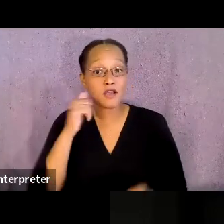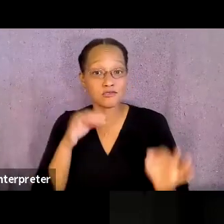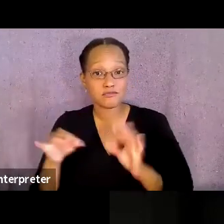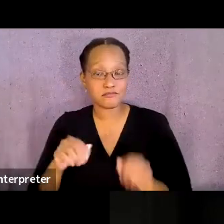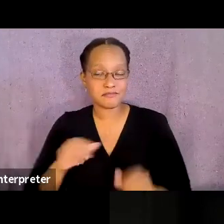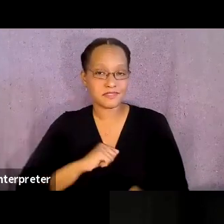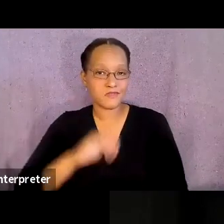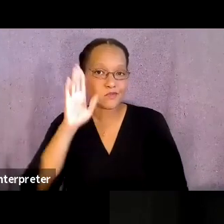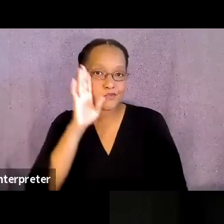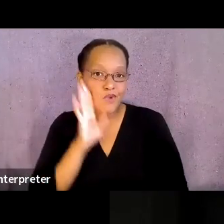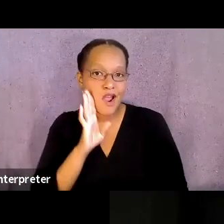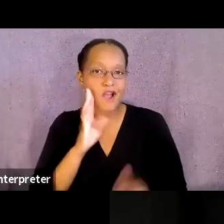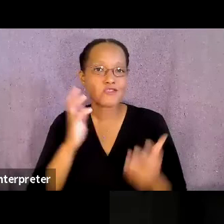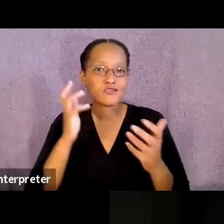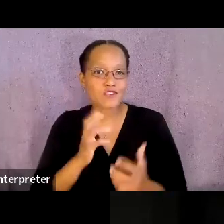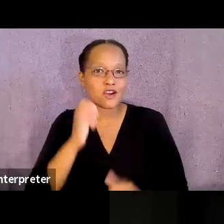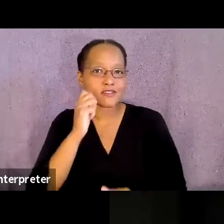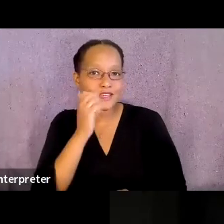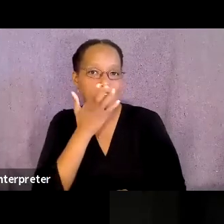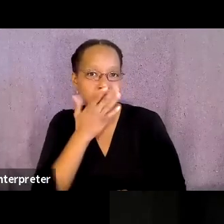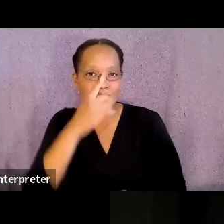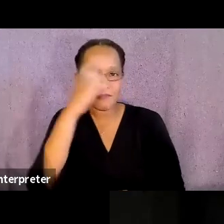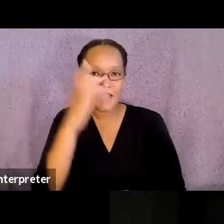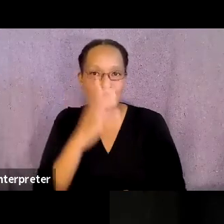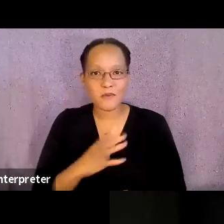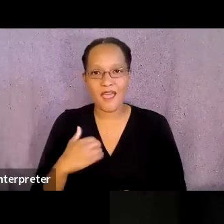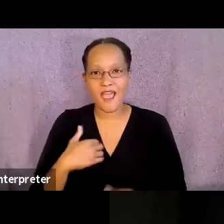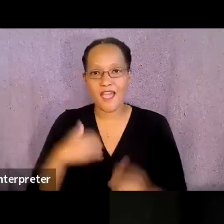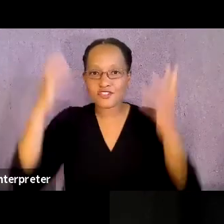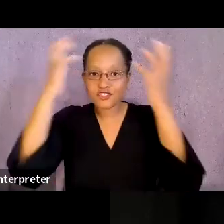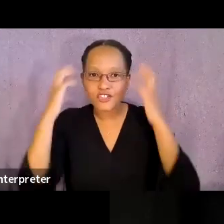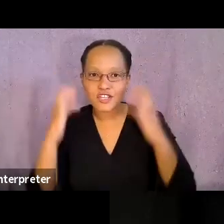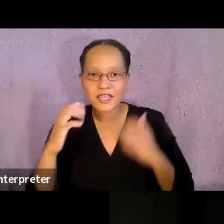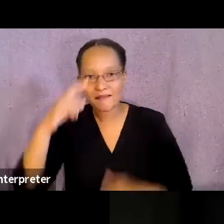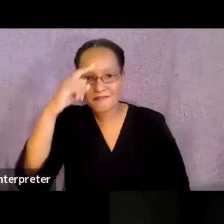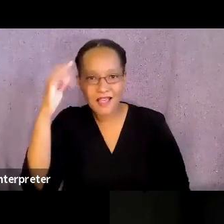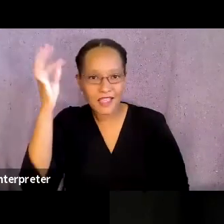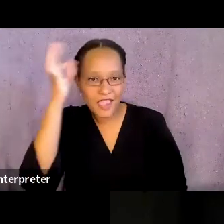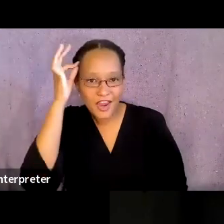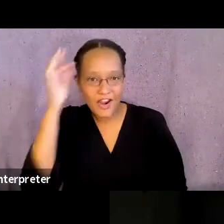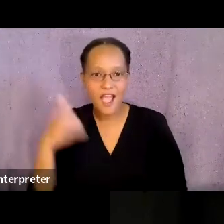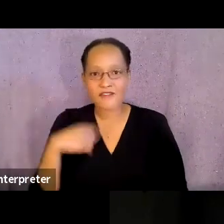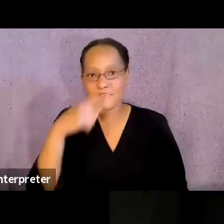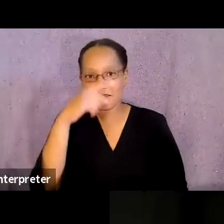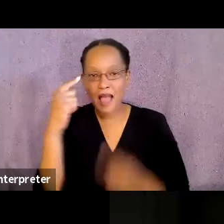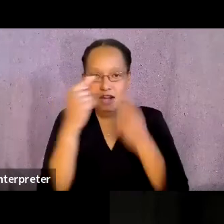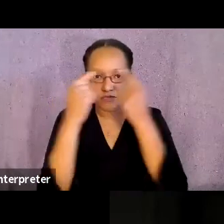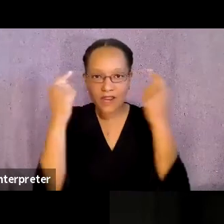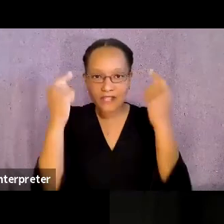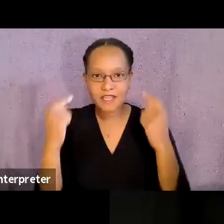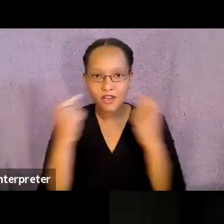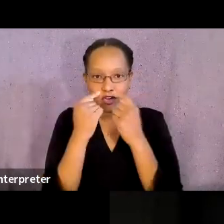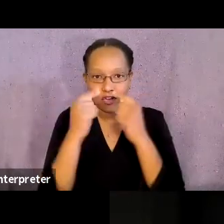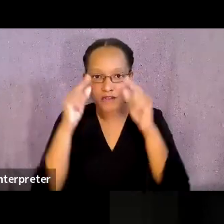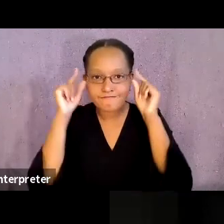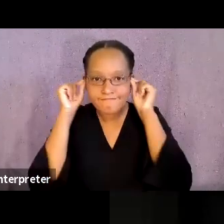brown / dark-skinned black woman with curly black hair. I have black rectangular-shaped glasses on,